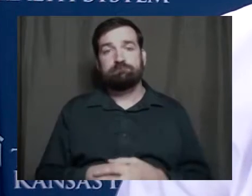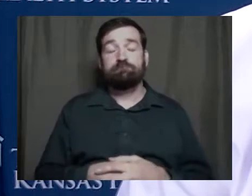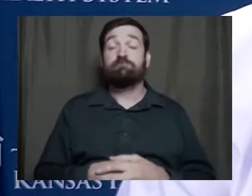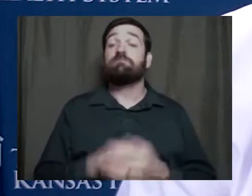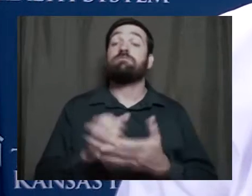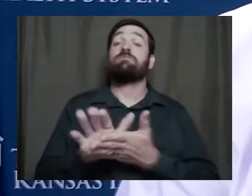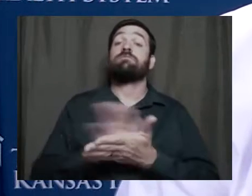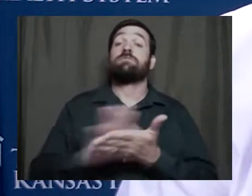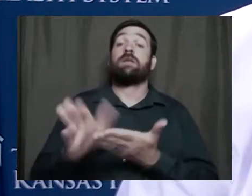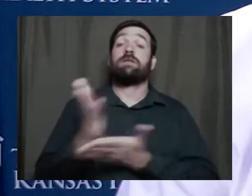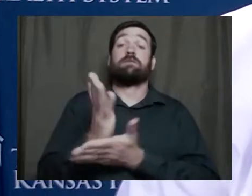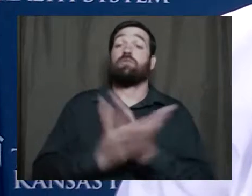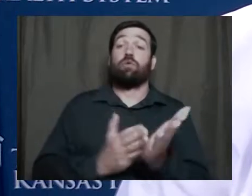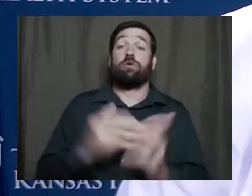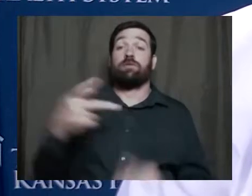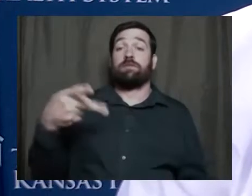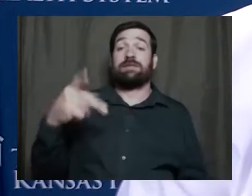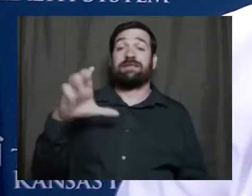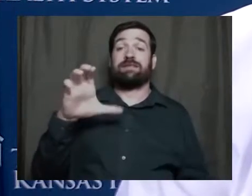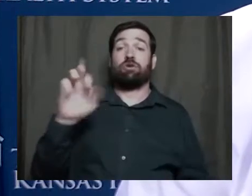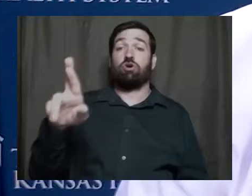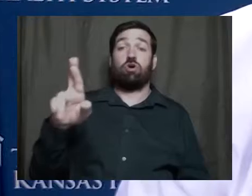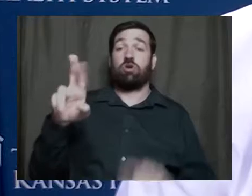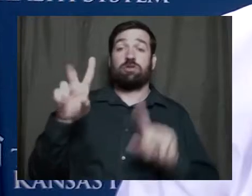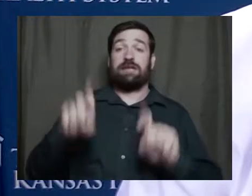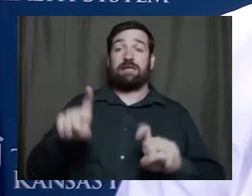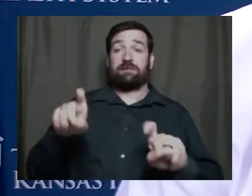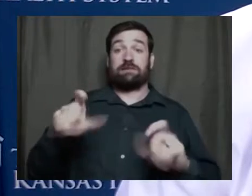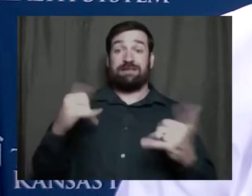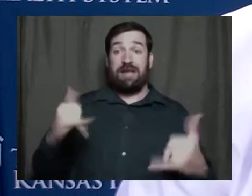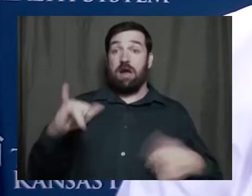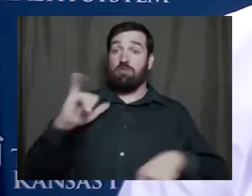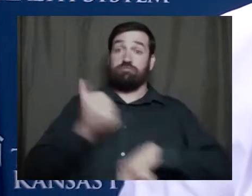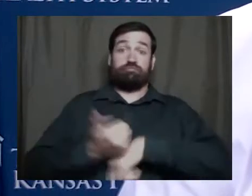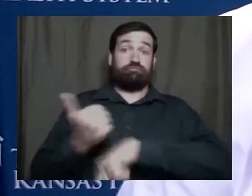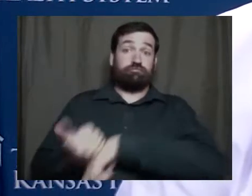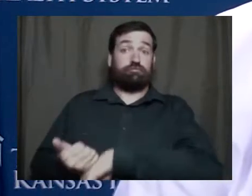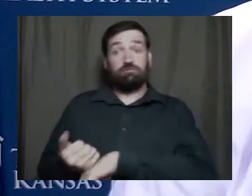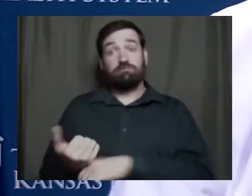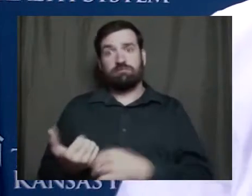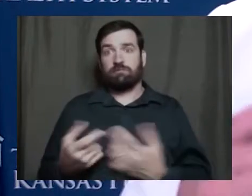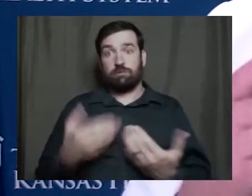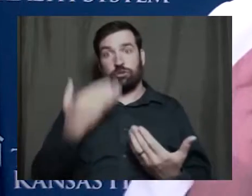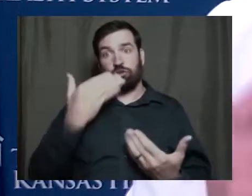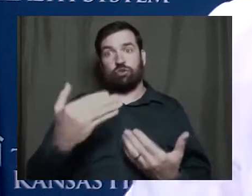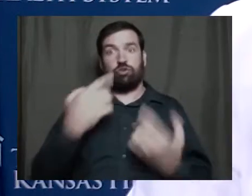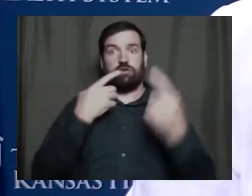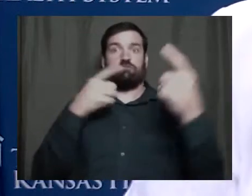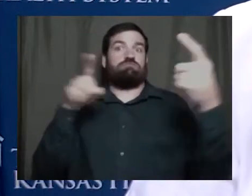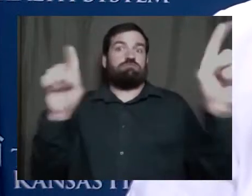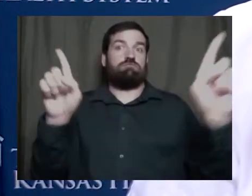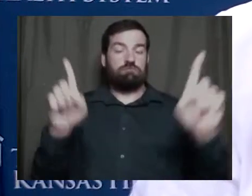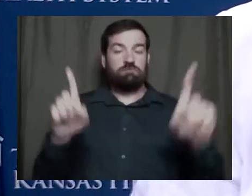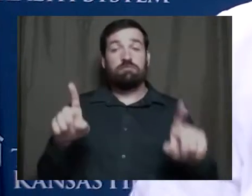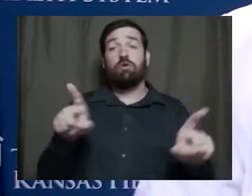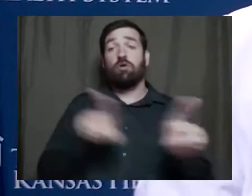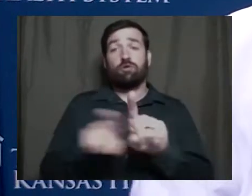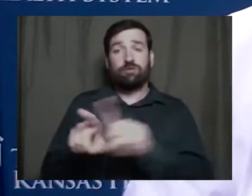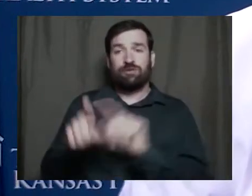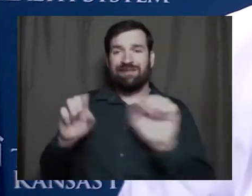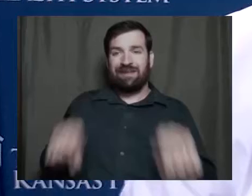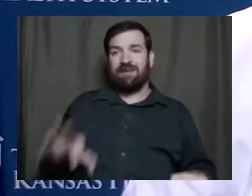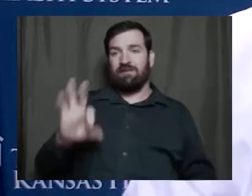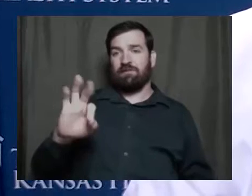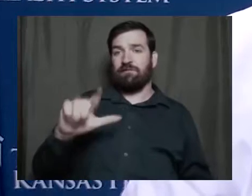PCR testing that a lot of places have in place now, which is fairly reliable, that you can also do RSV and flu testing off